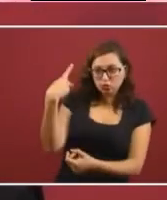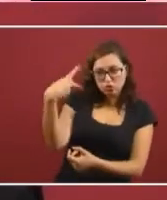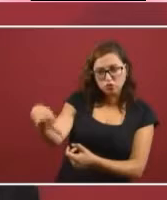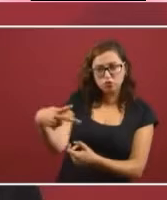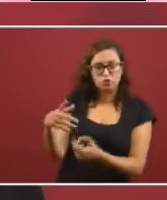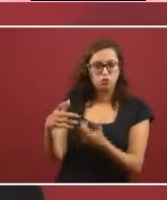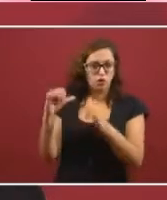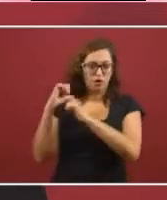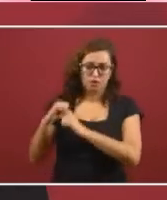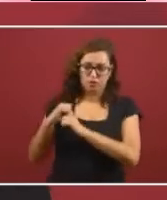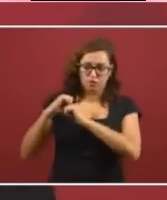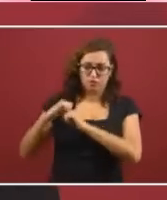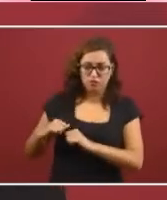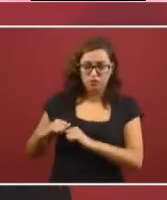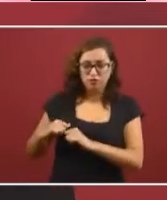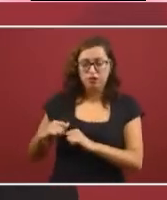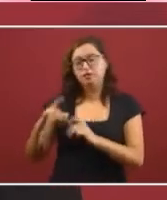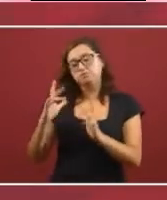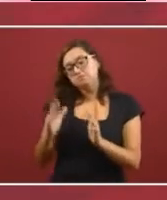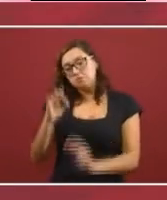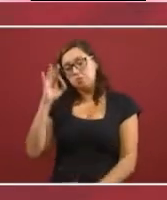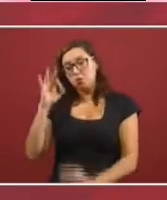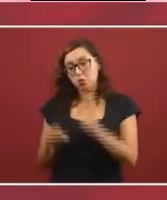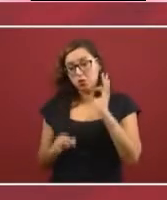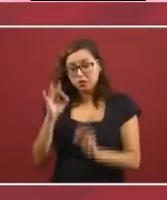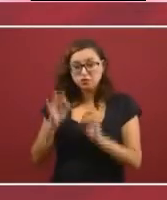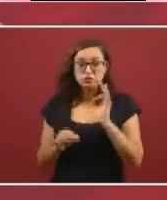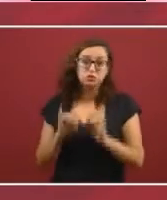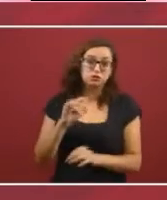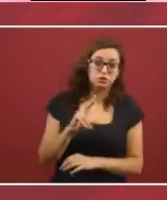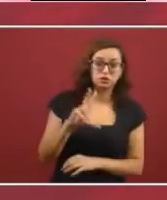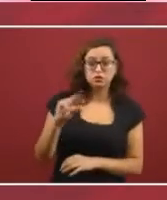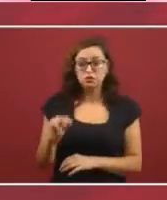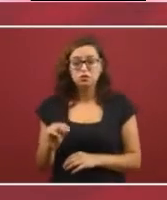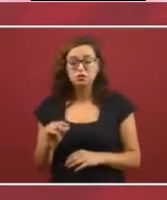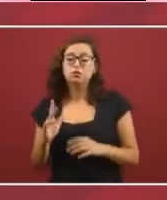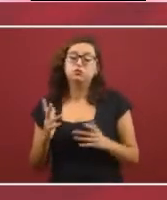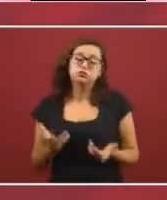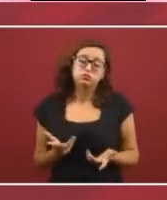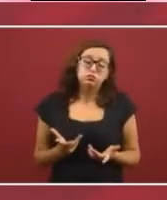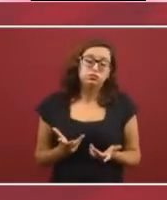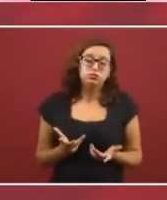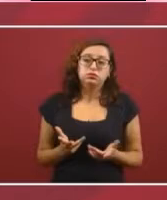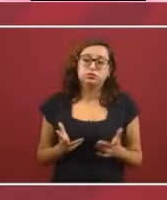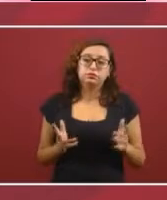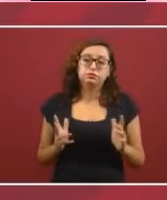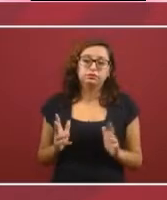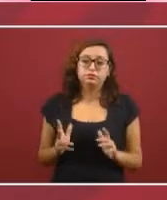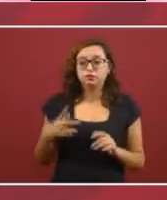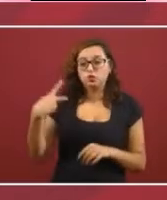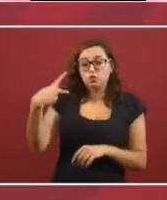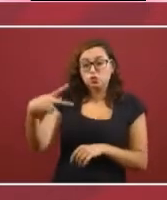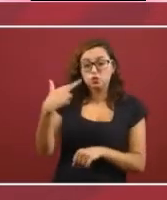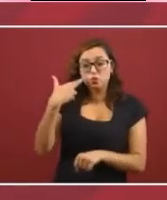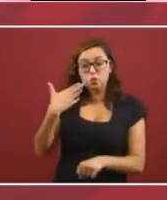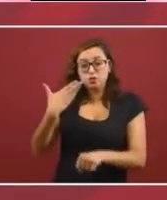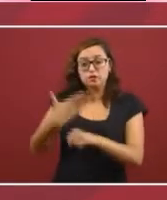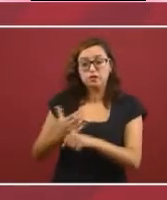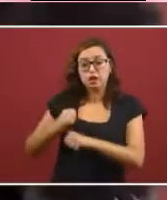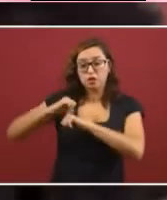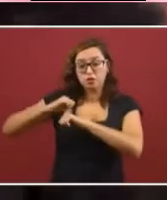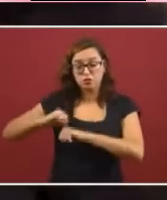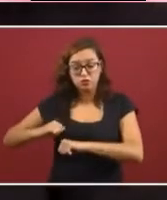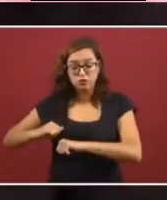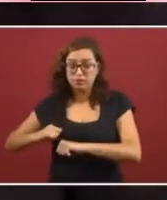legal, and we need to wait. Whatever they resolve, the